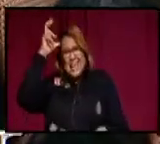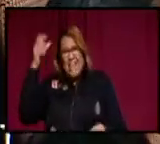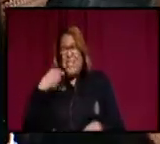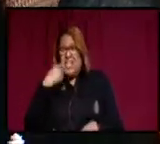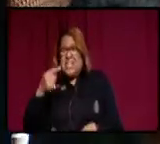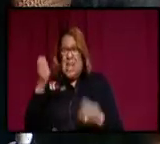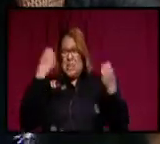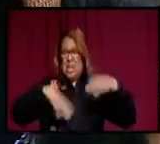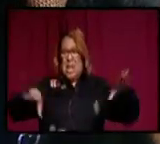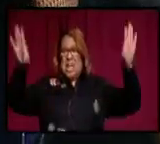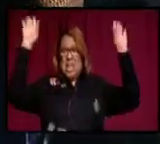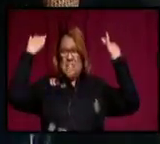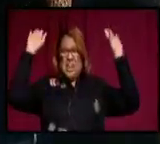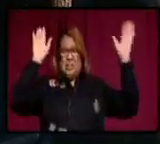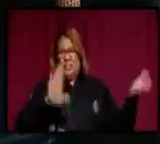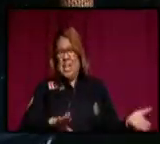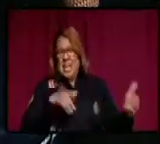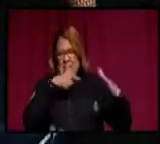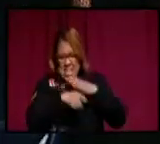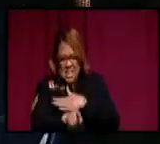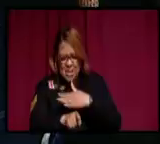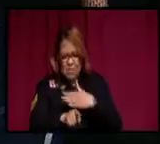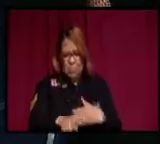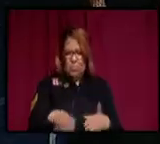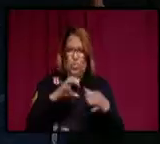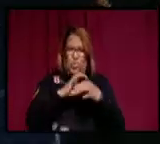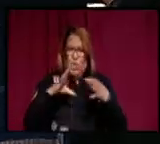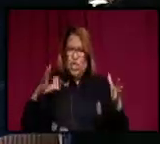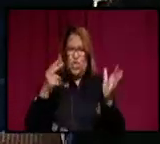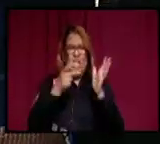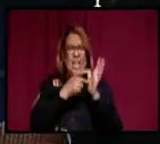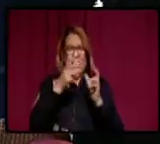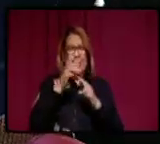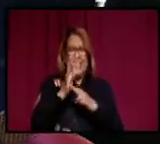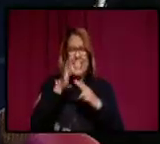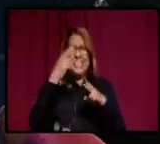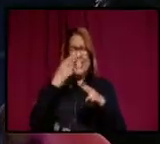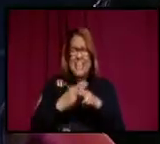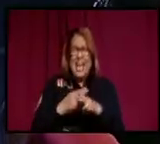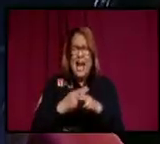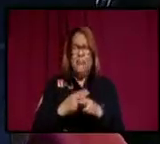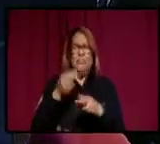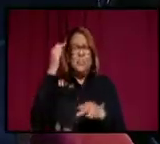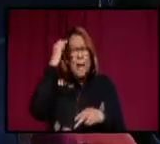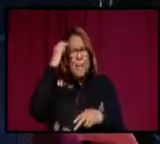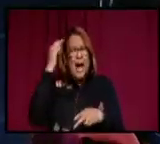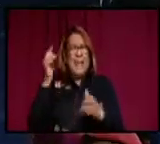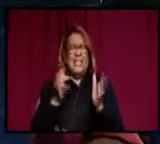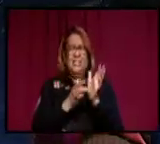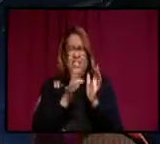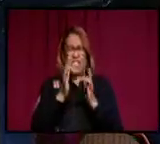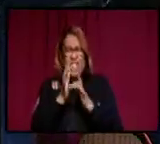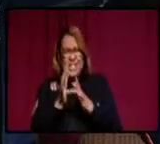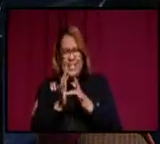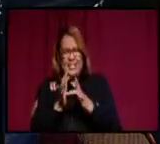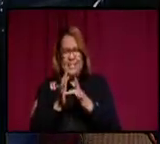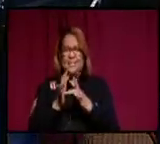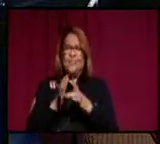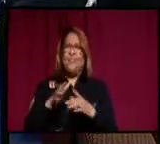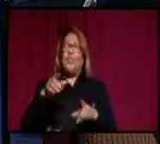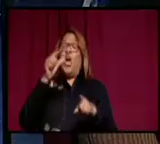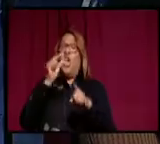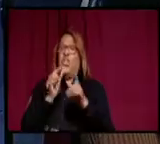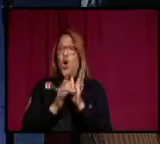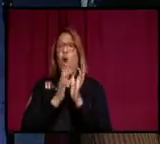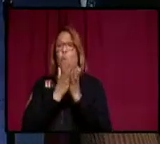them to give up and give in. God, we loose in the name of Jesus the mind of Christ. We loose in the name of Jesus the word